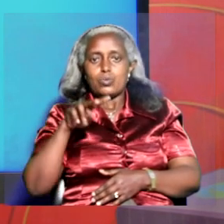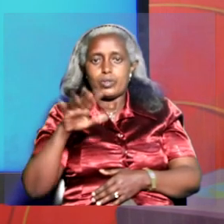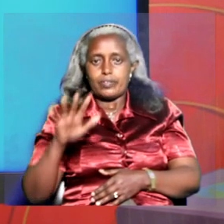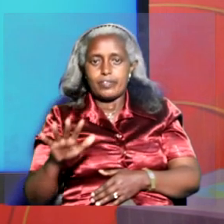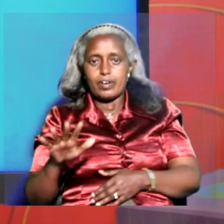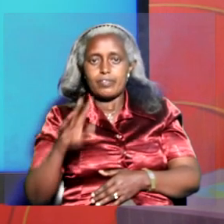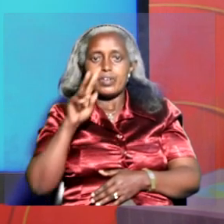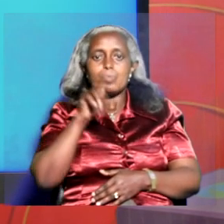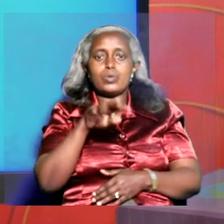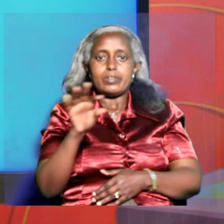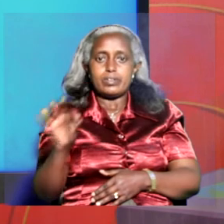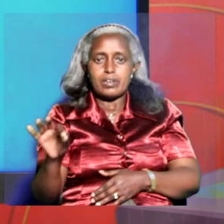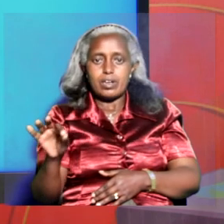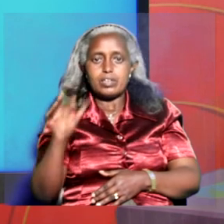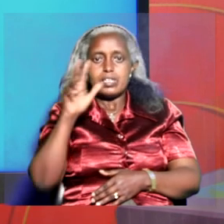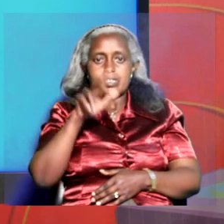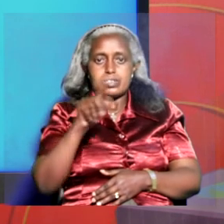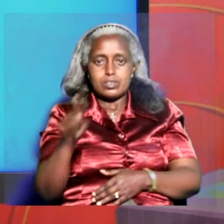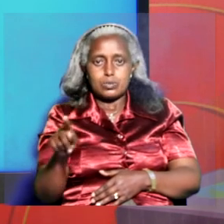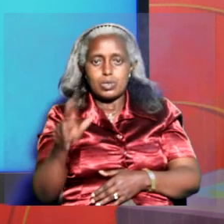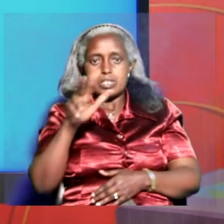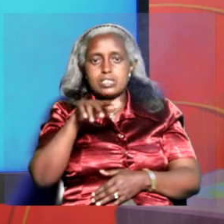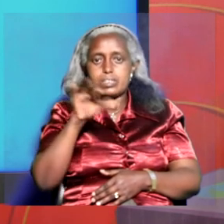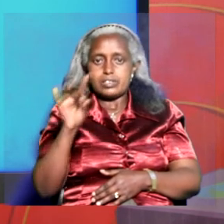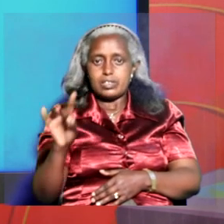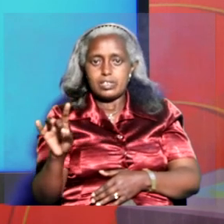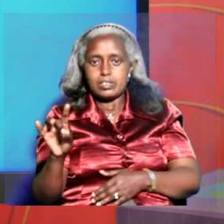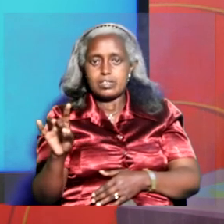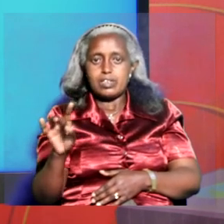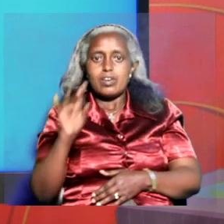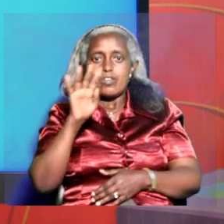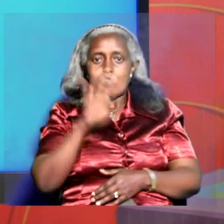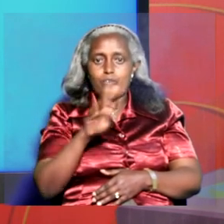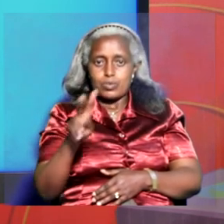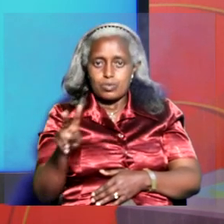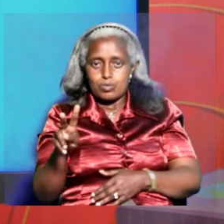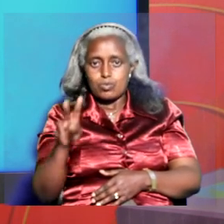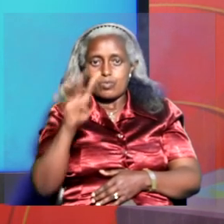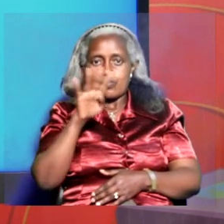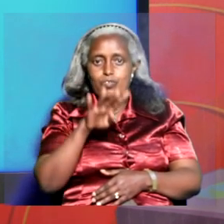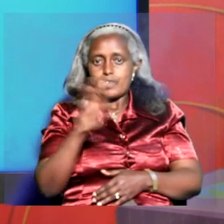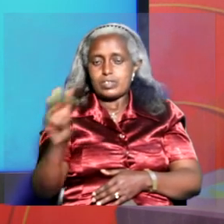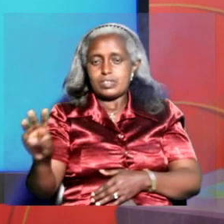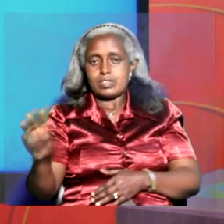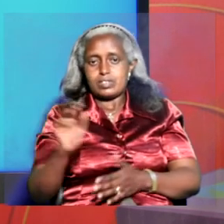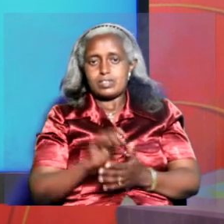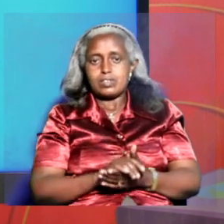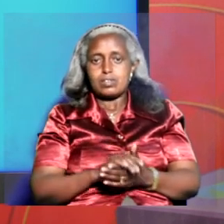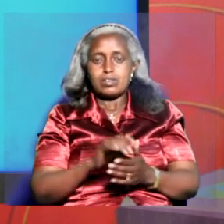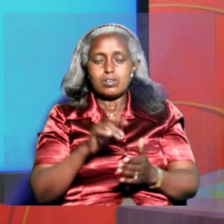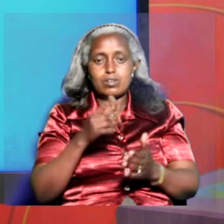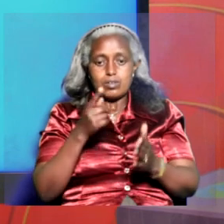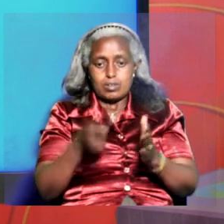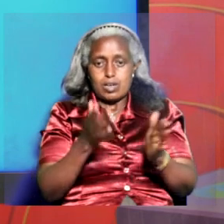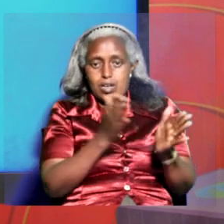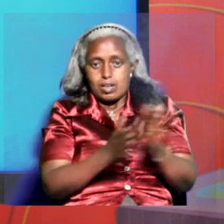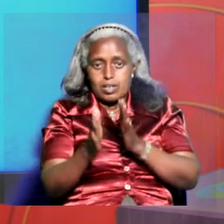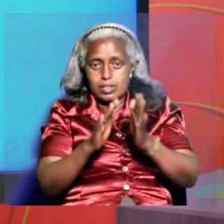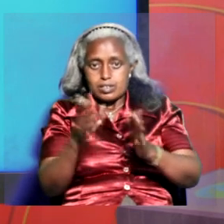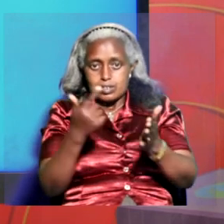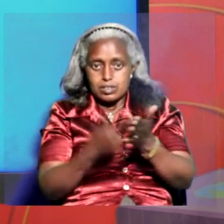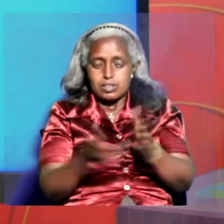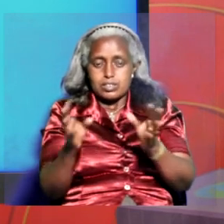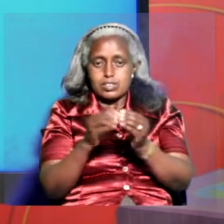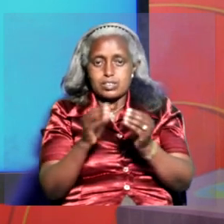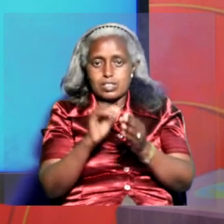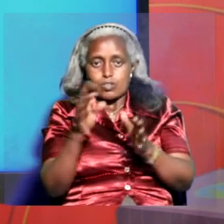25, 29, 31, 38, 42, 46. So we arranged this set